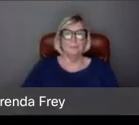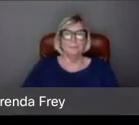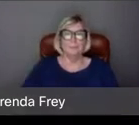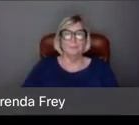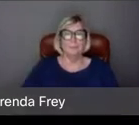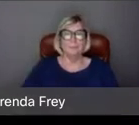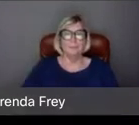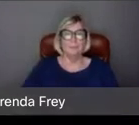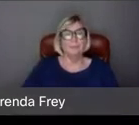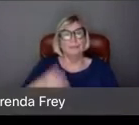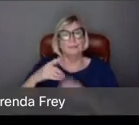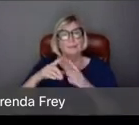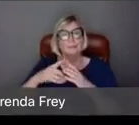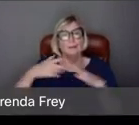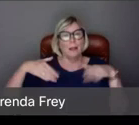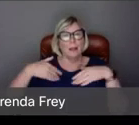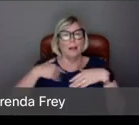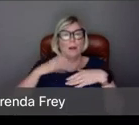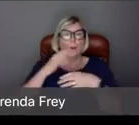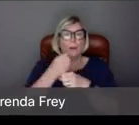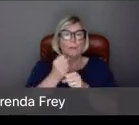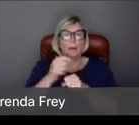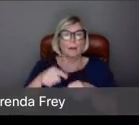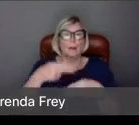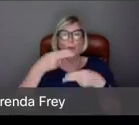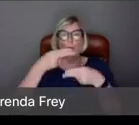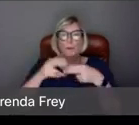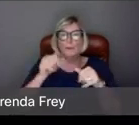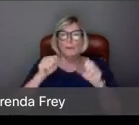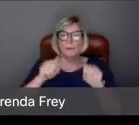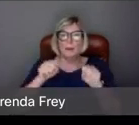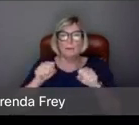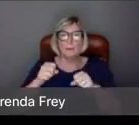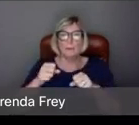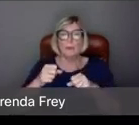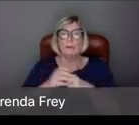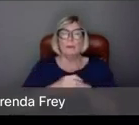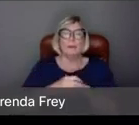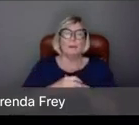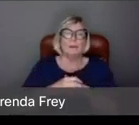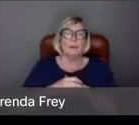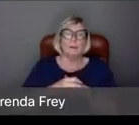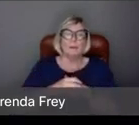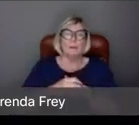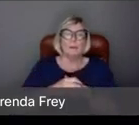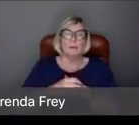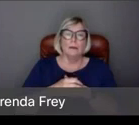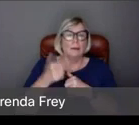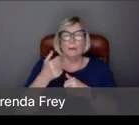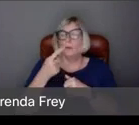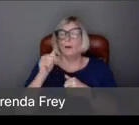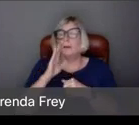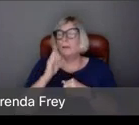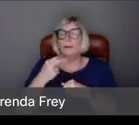Since it's getting late, I'm going to make this brief as possible. Identity theft. Anybody can be a victim of identity